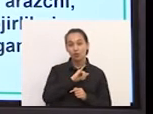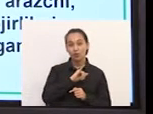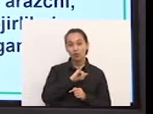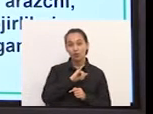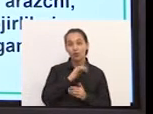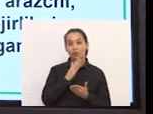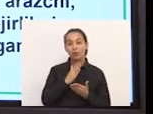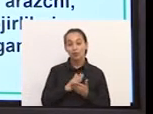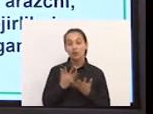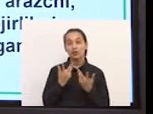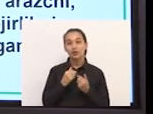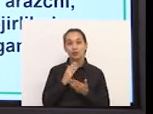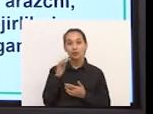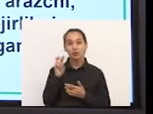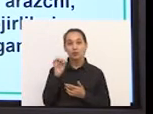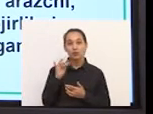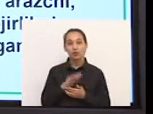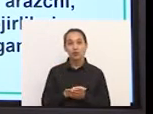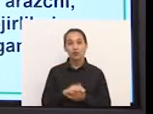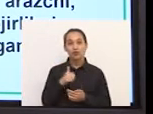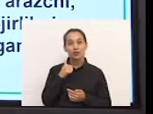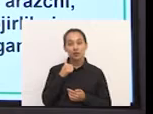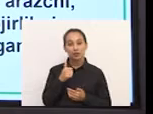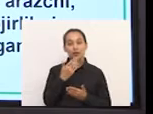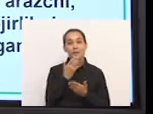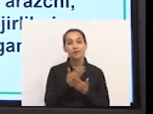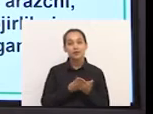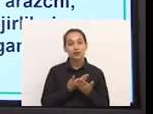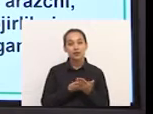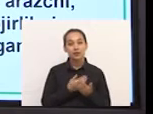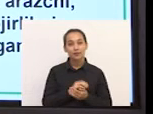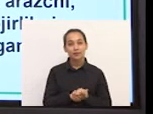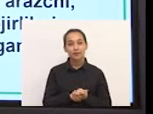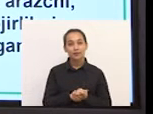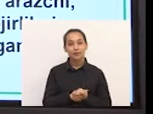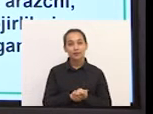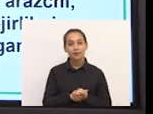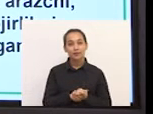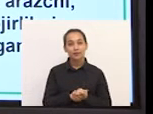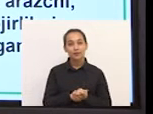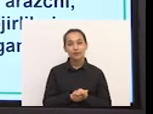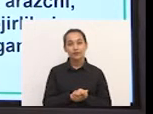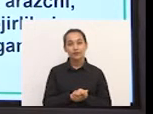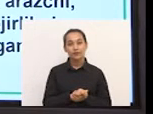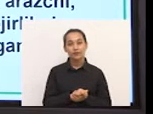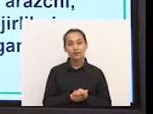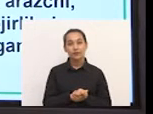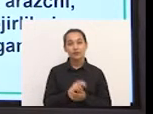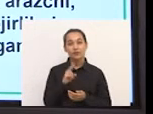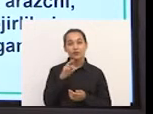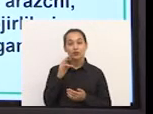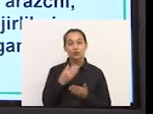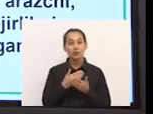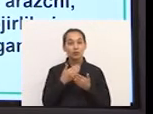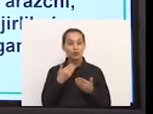sanab o'tamiz. Boybori yaxshi maslahatchi. Ular doston boshida farzandsiz